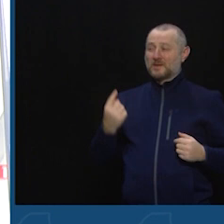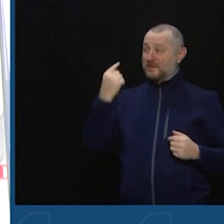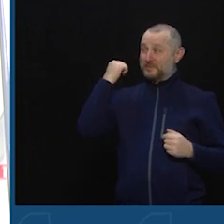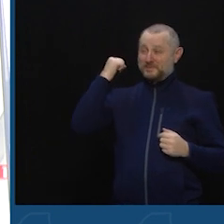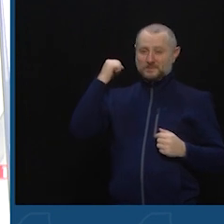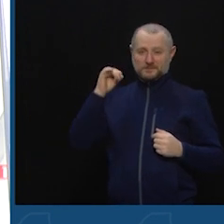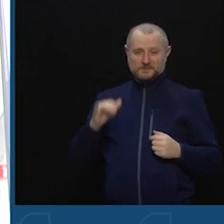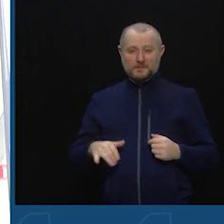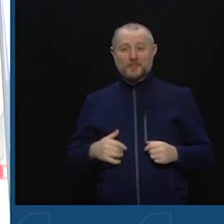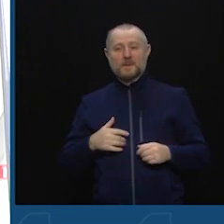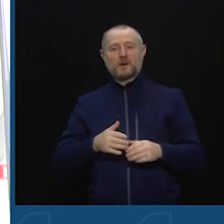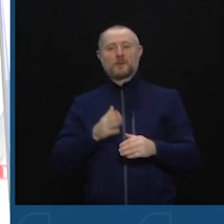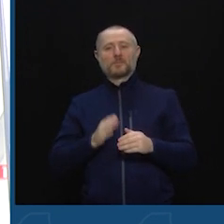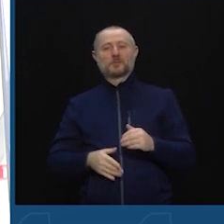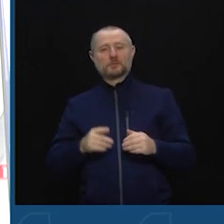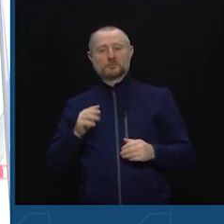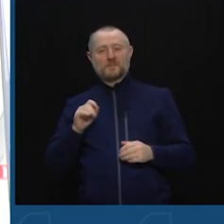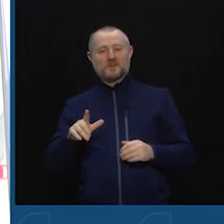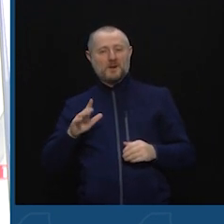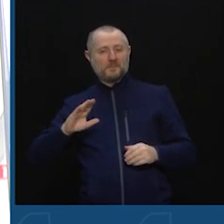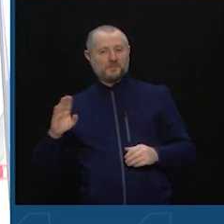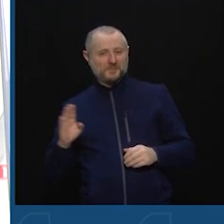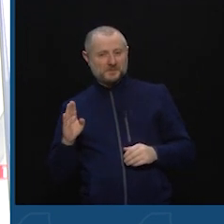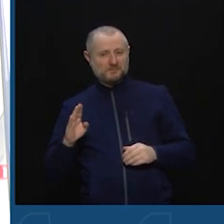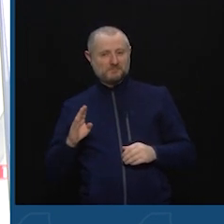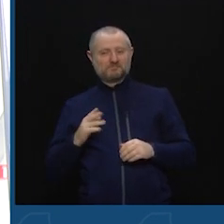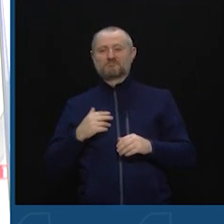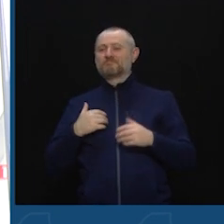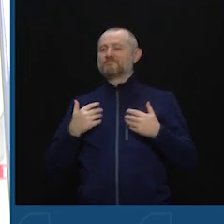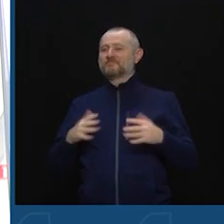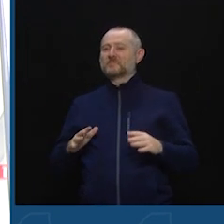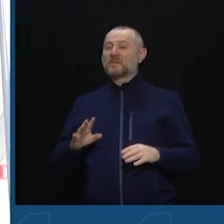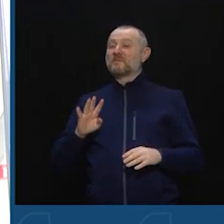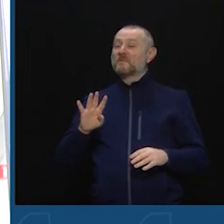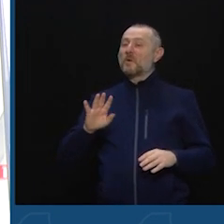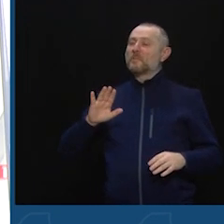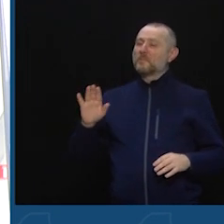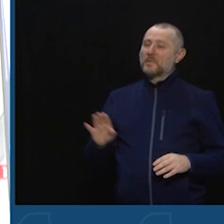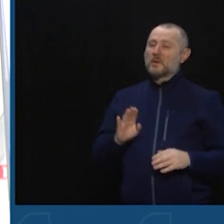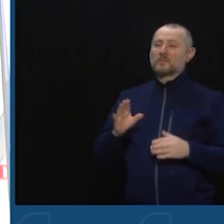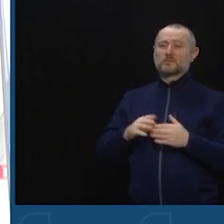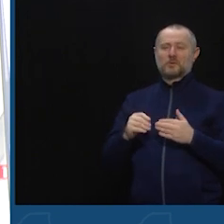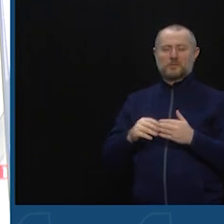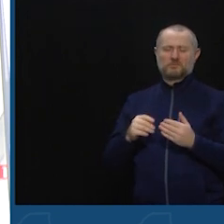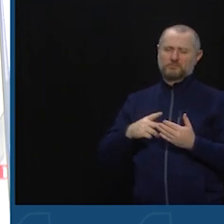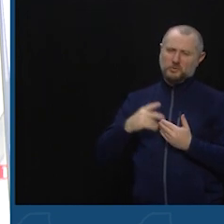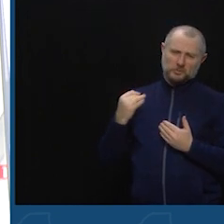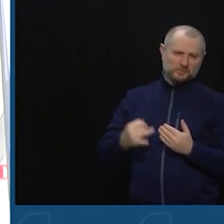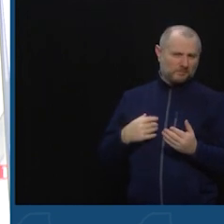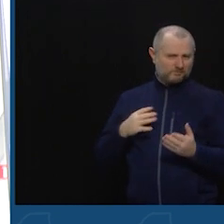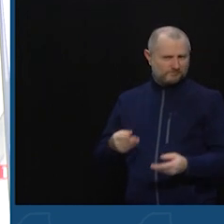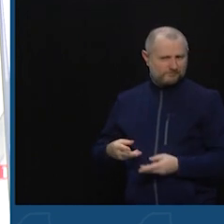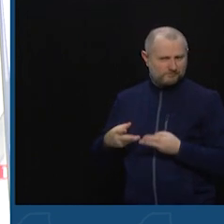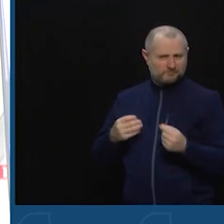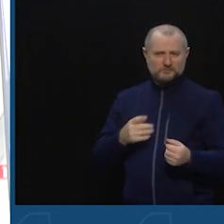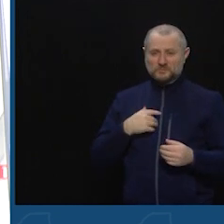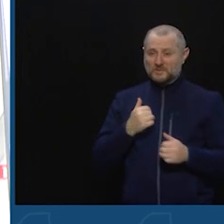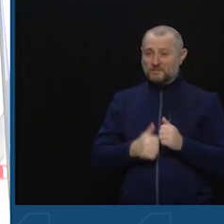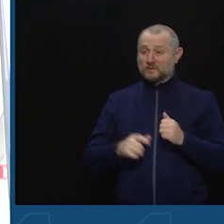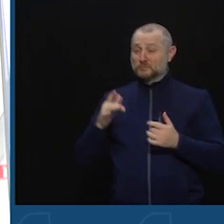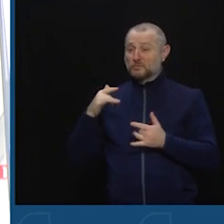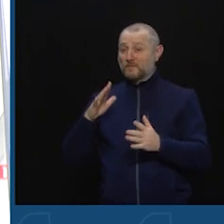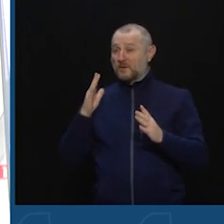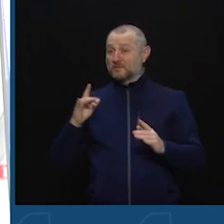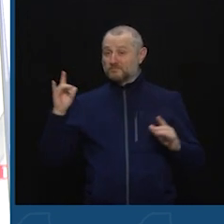B, which is really the completion of a $4 billion project. And it means that every single traveler coming to